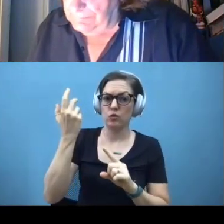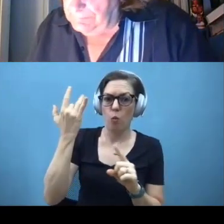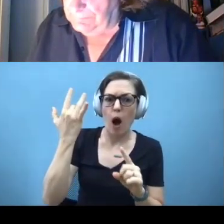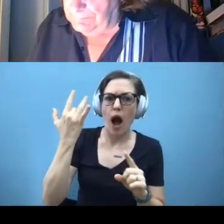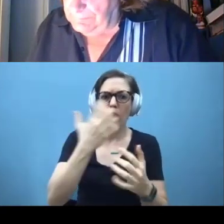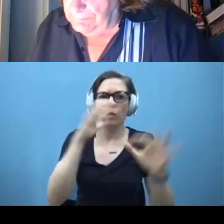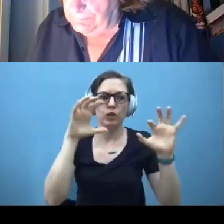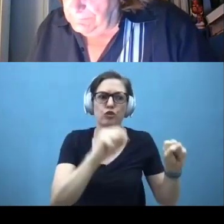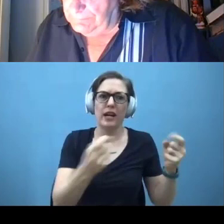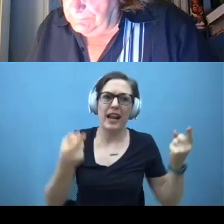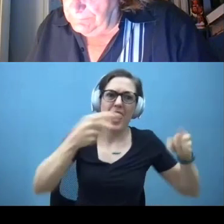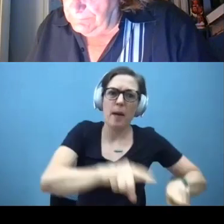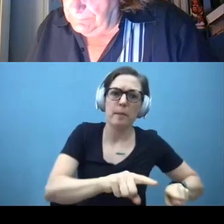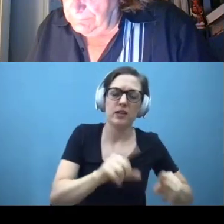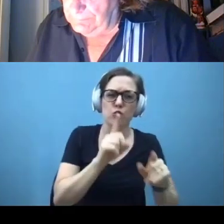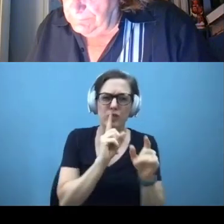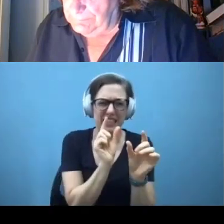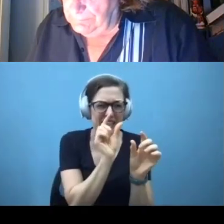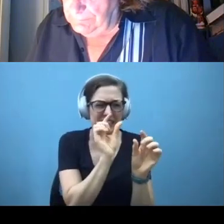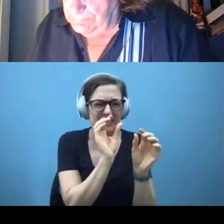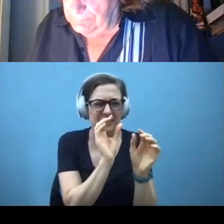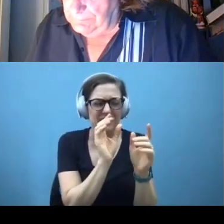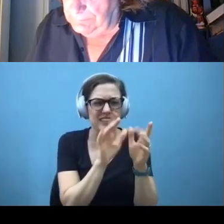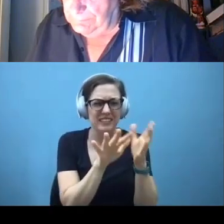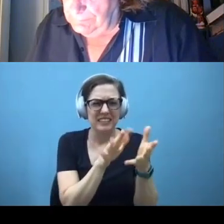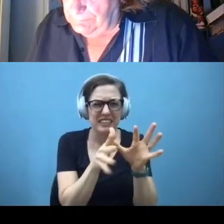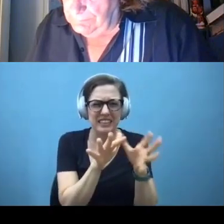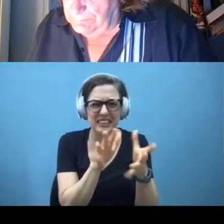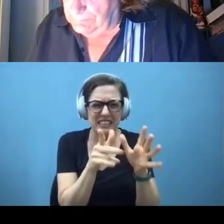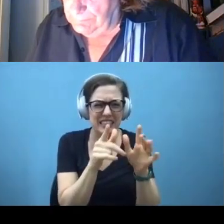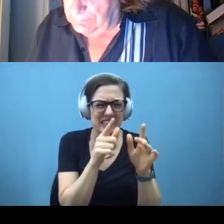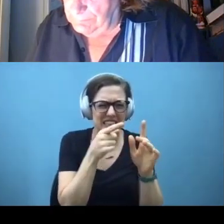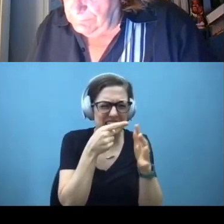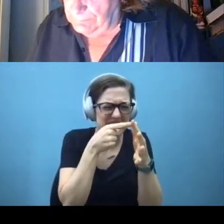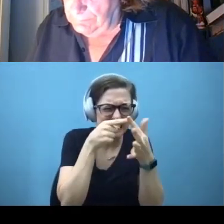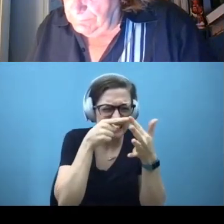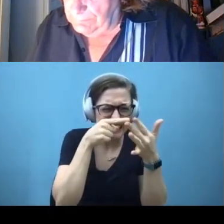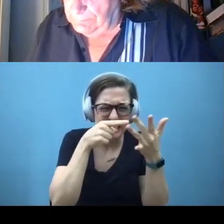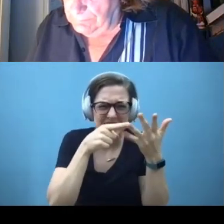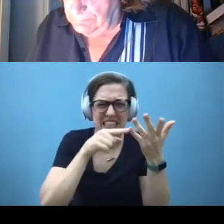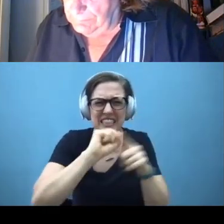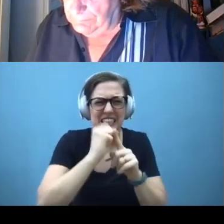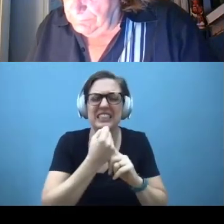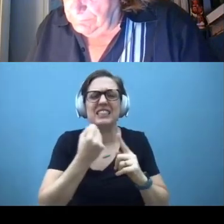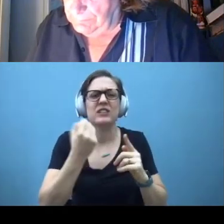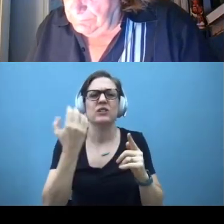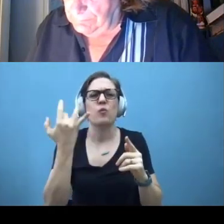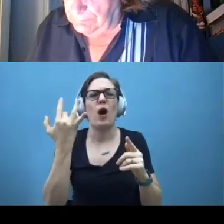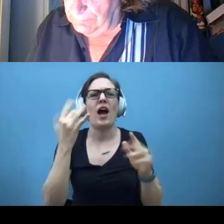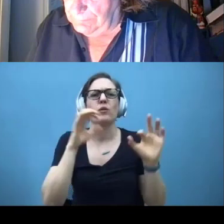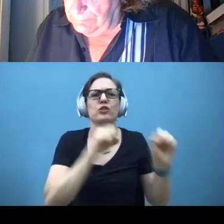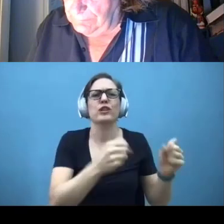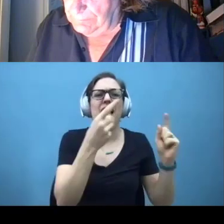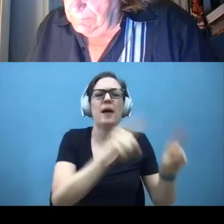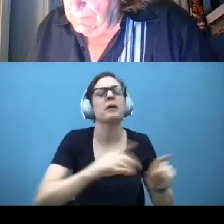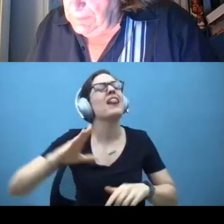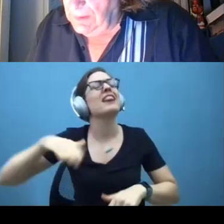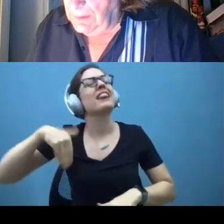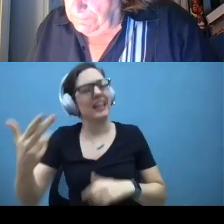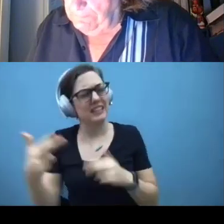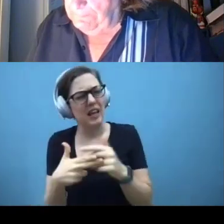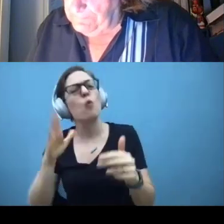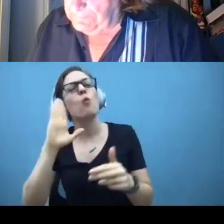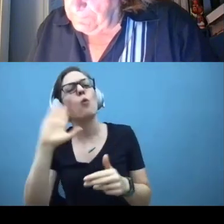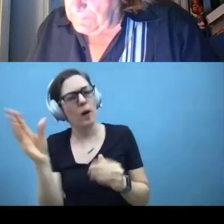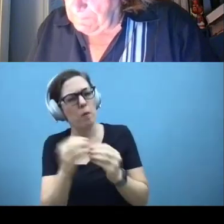very narrow, there are very narrow circumstances under which a restraint can occur, which I think we're going to talk about in the next slide.